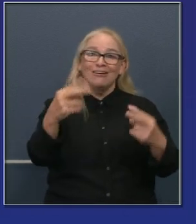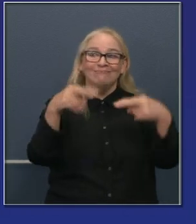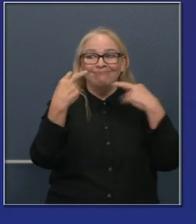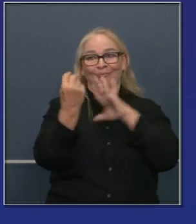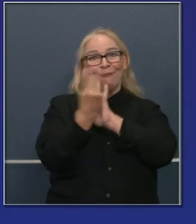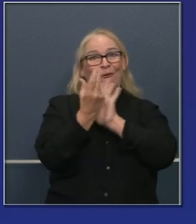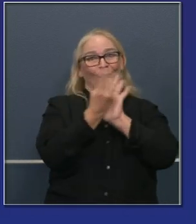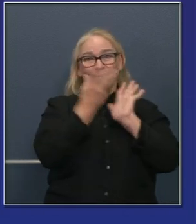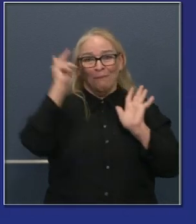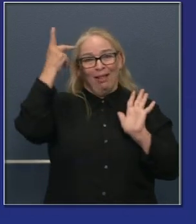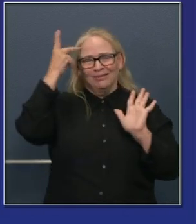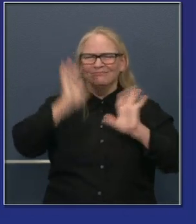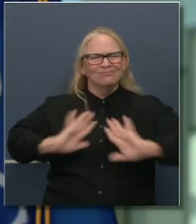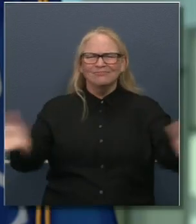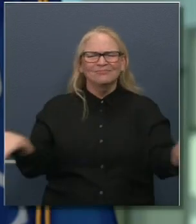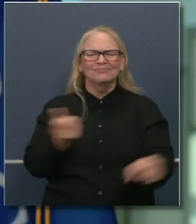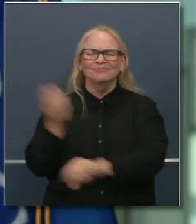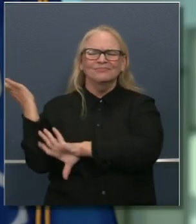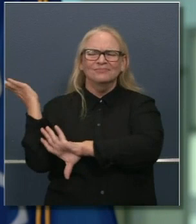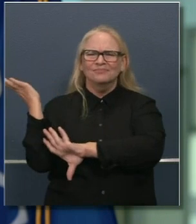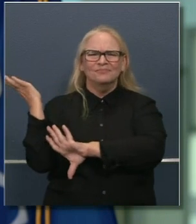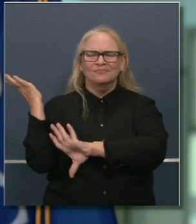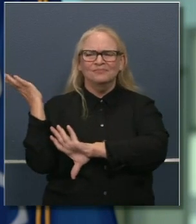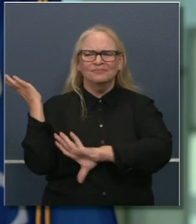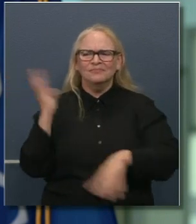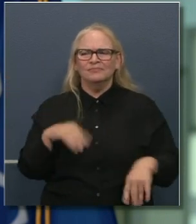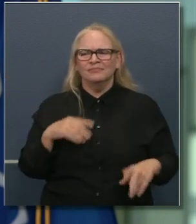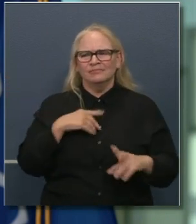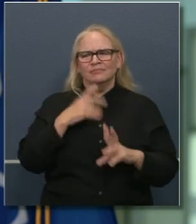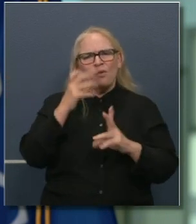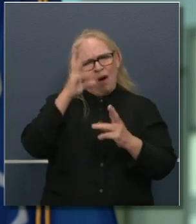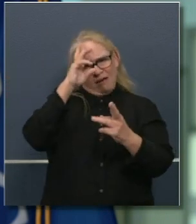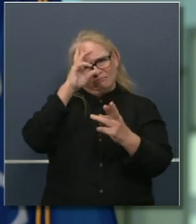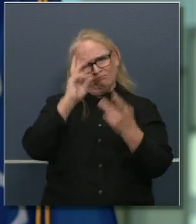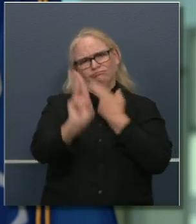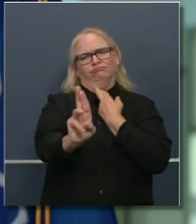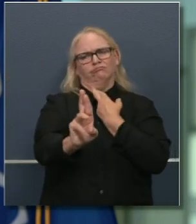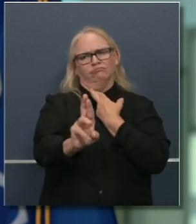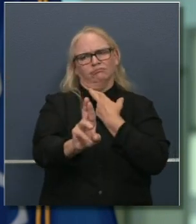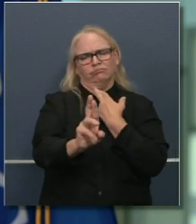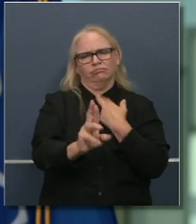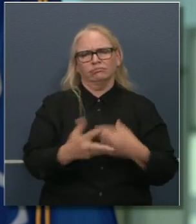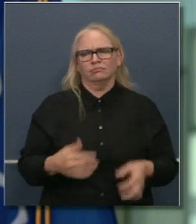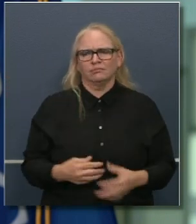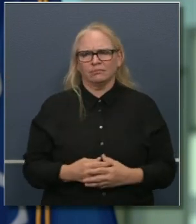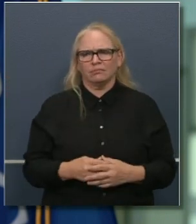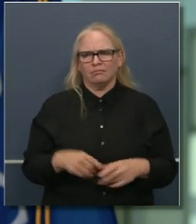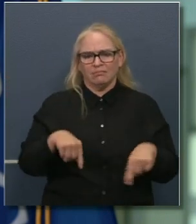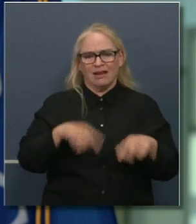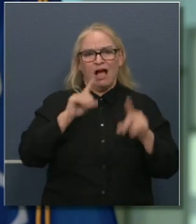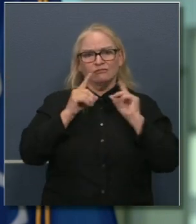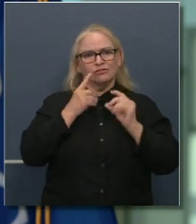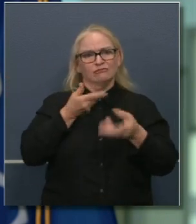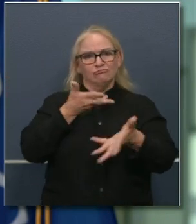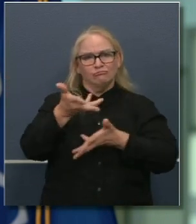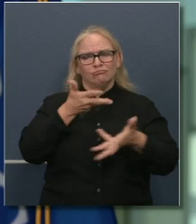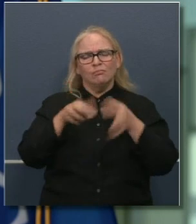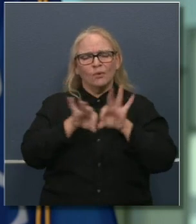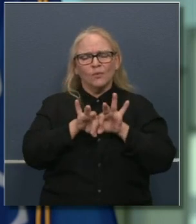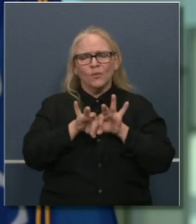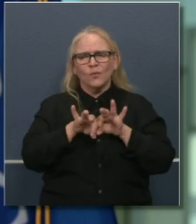points of view. I respect and appreciate this dialectic, this conversation that we're having, and we'll continue to have